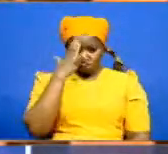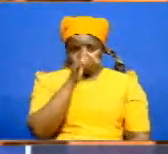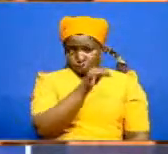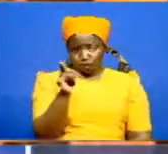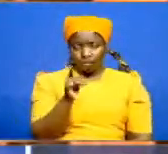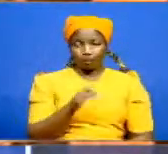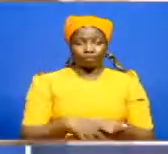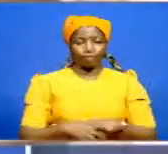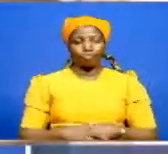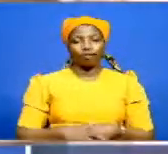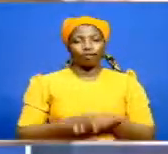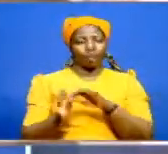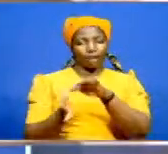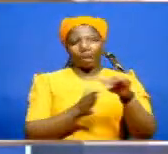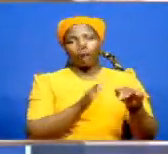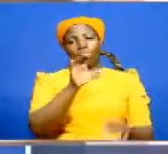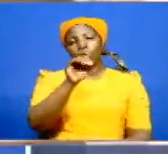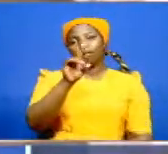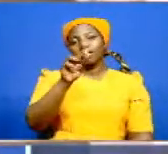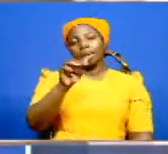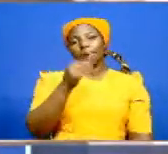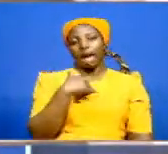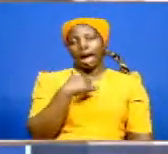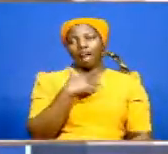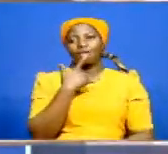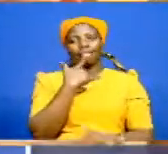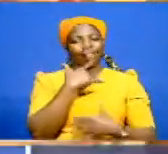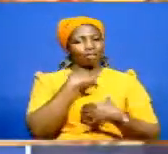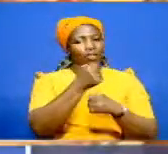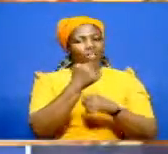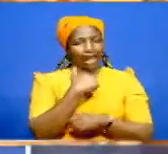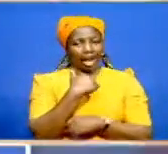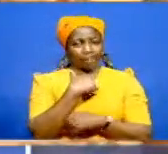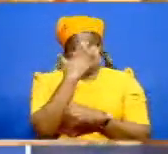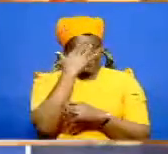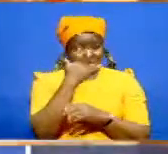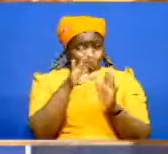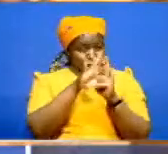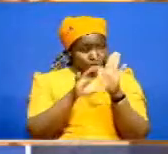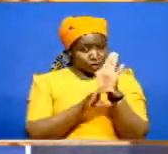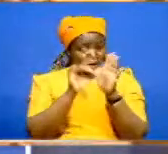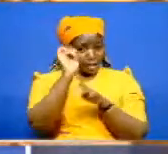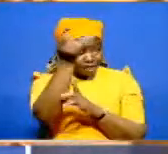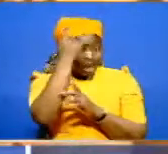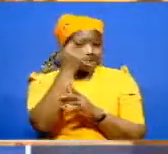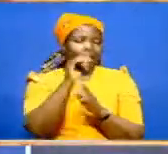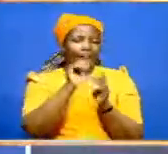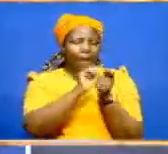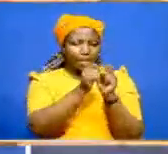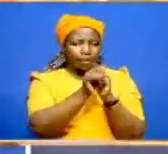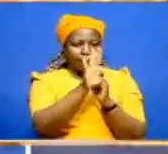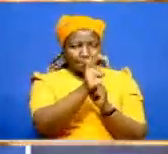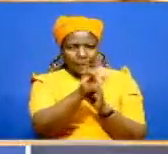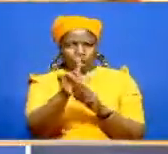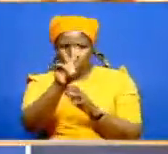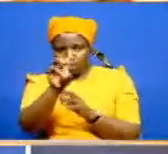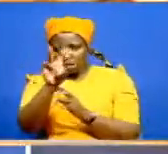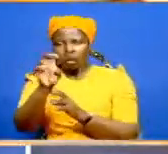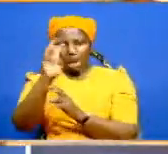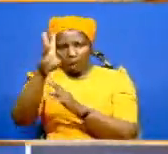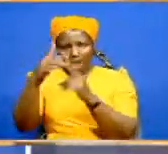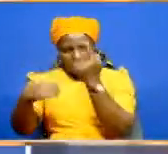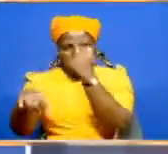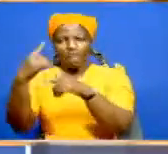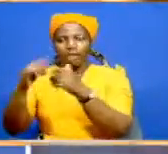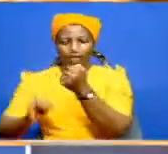Meanwhile, Orange Democratic Party has exuded confidence that the Constitution of Kenya Amendment Bill of 2020 will win the support